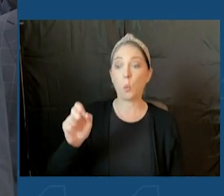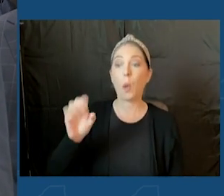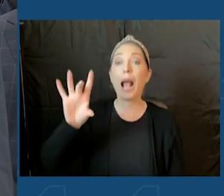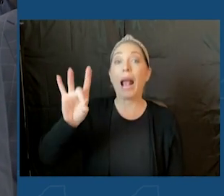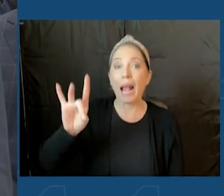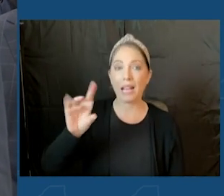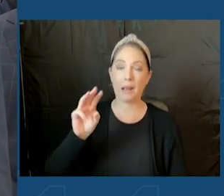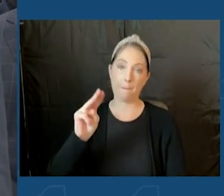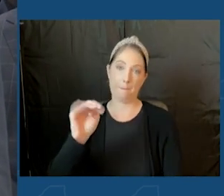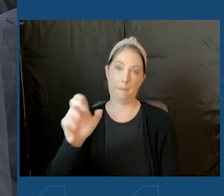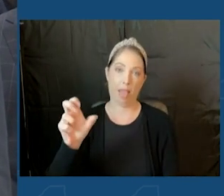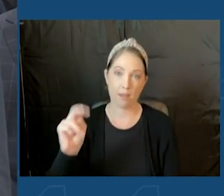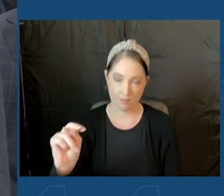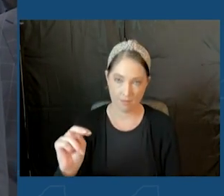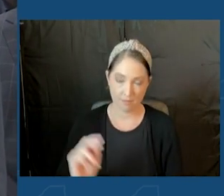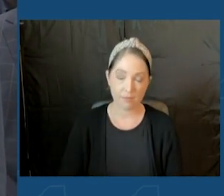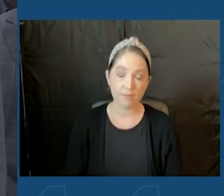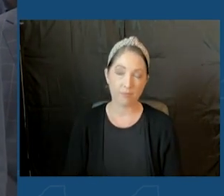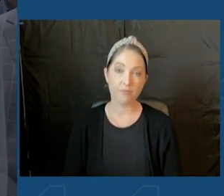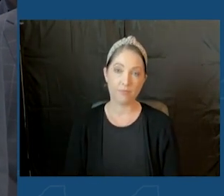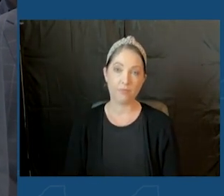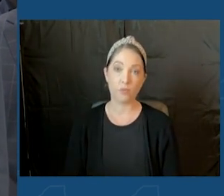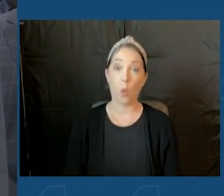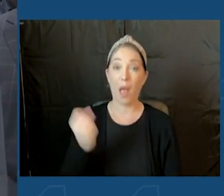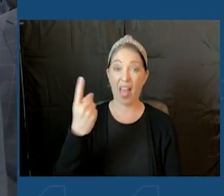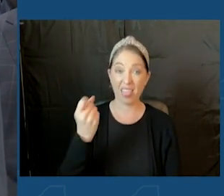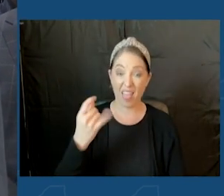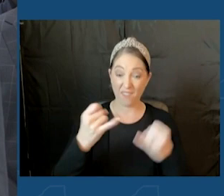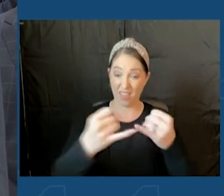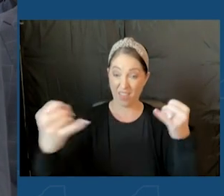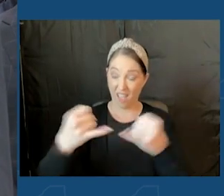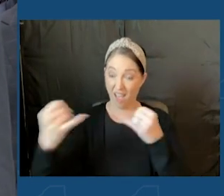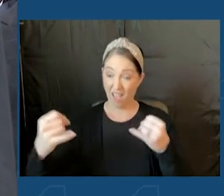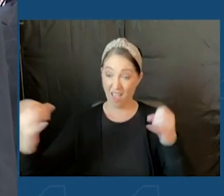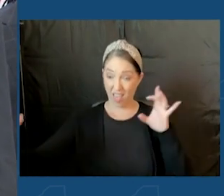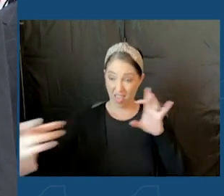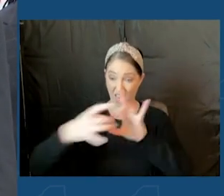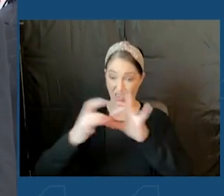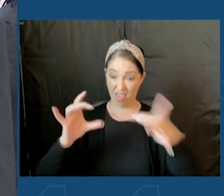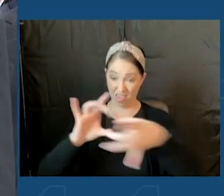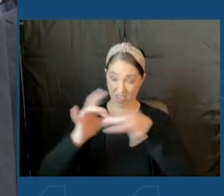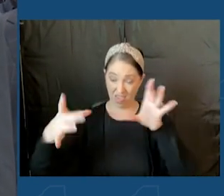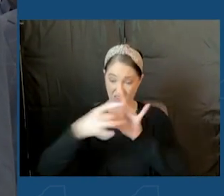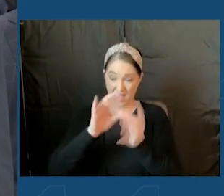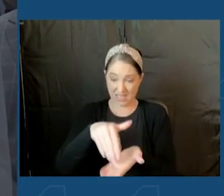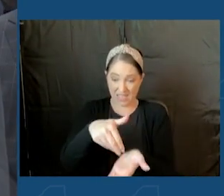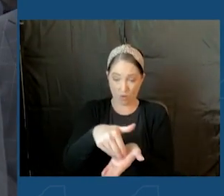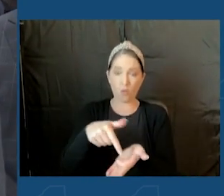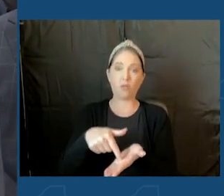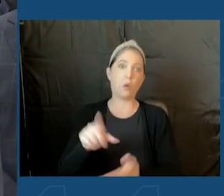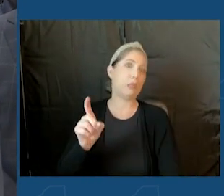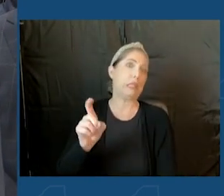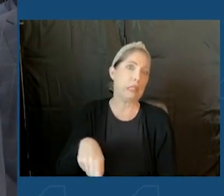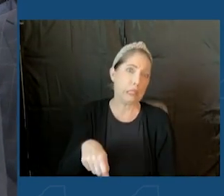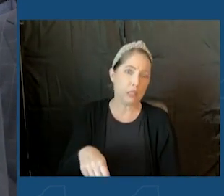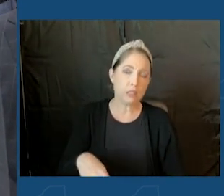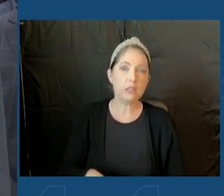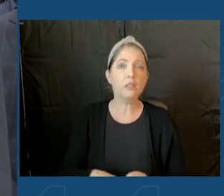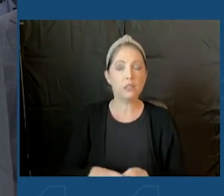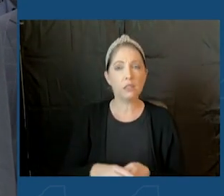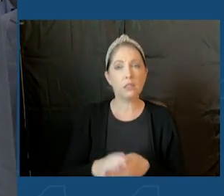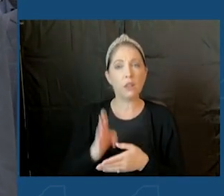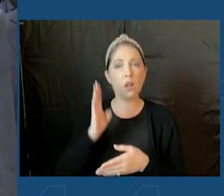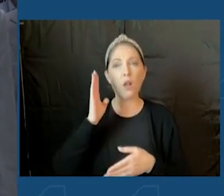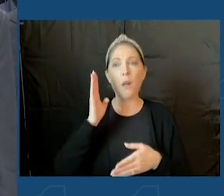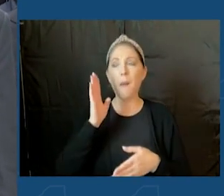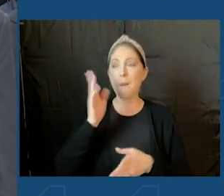So the connection of all 11 lines to Grand Central was so desperately needed. And when it's done, it's going to make a difference in people's lives. I've